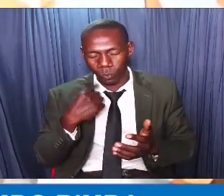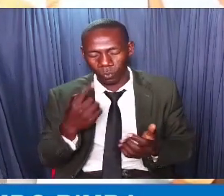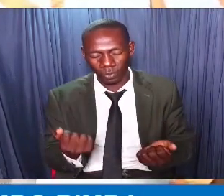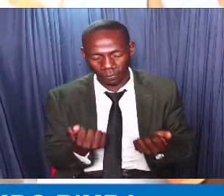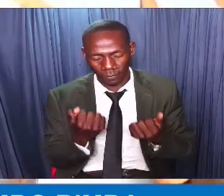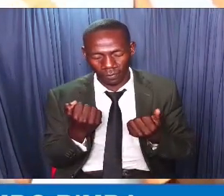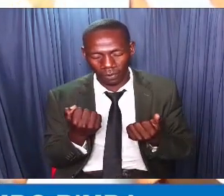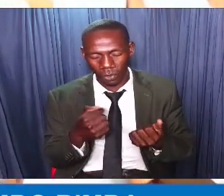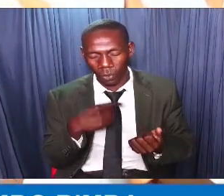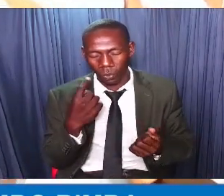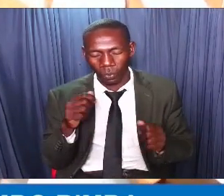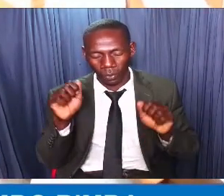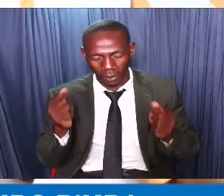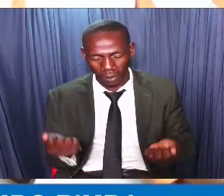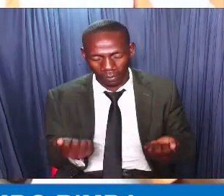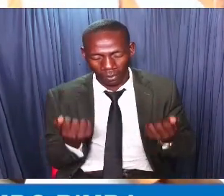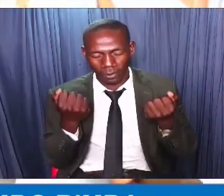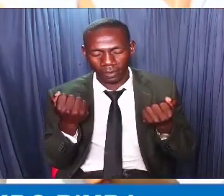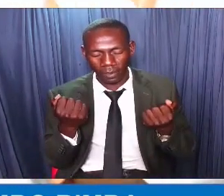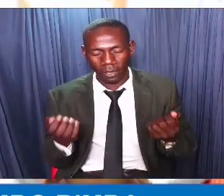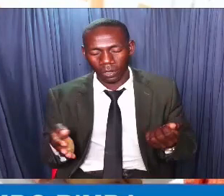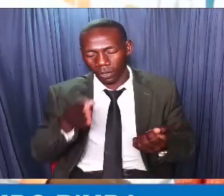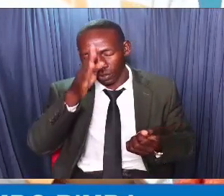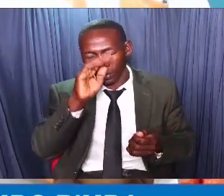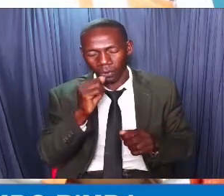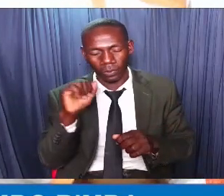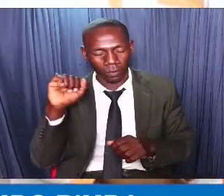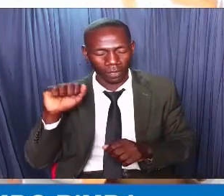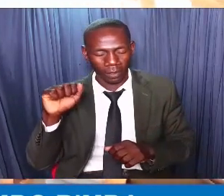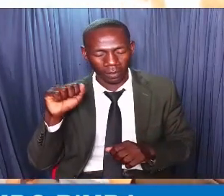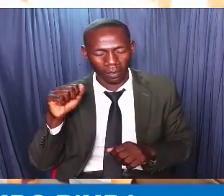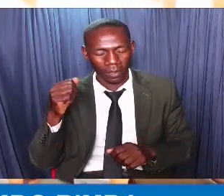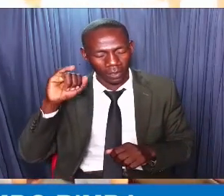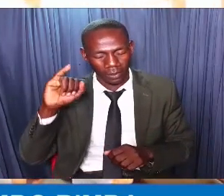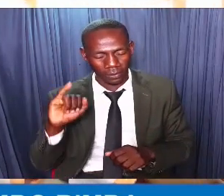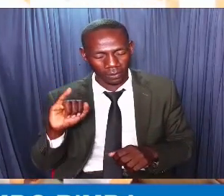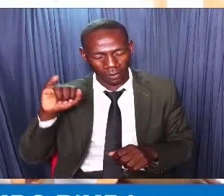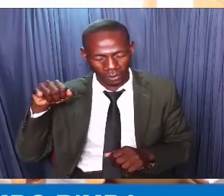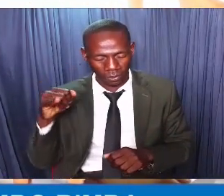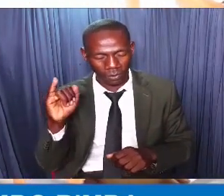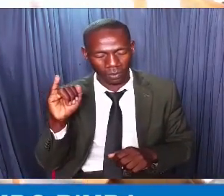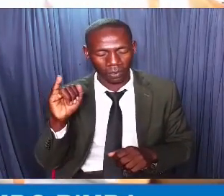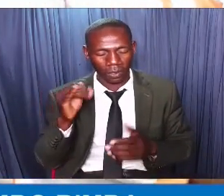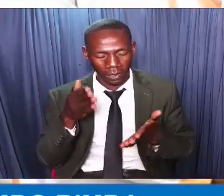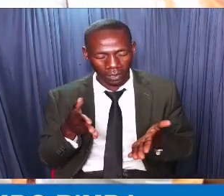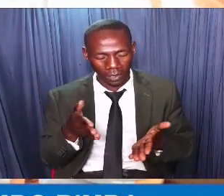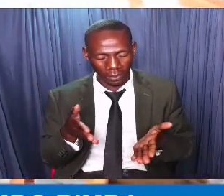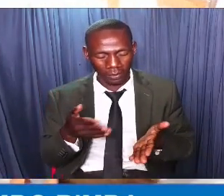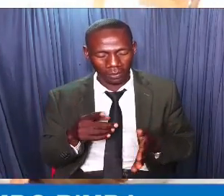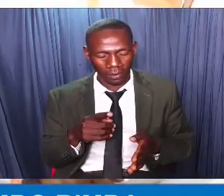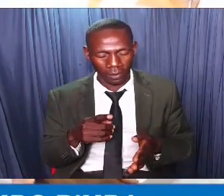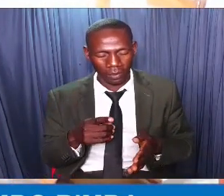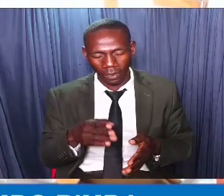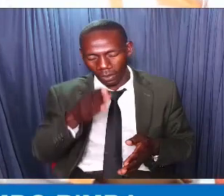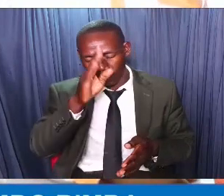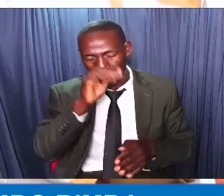to him who saves, to him who enables, Mungu wa Ibrahim, God of Abraham, na Isaac, na and Isaac and Jacob. Leo hii, today this century,